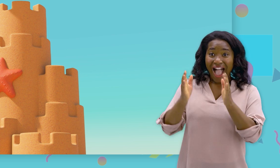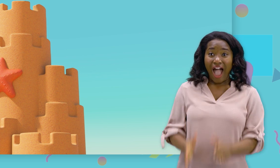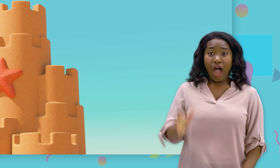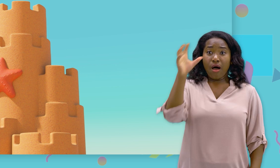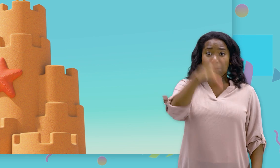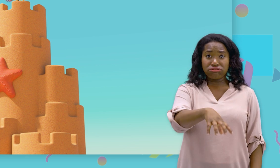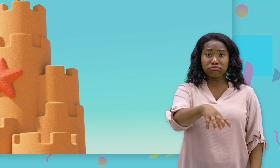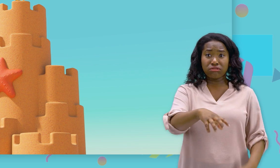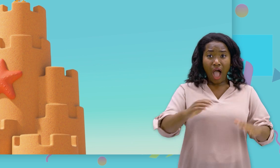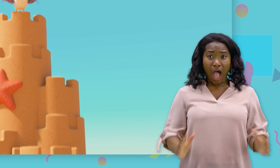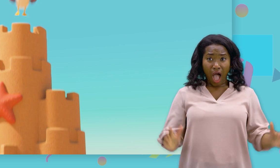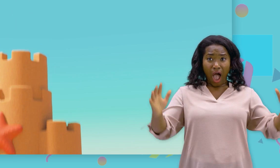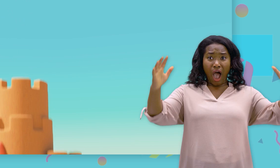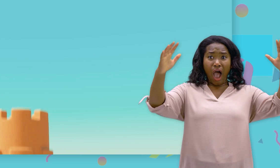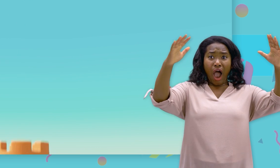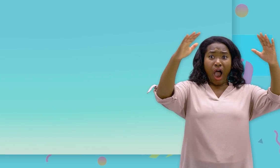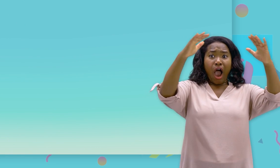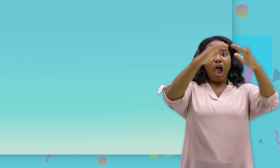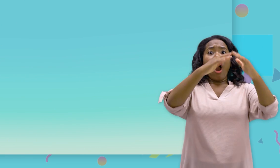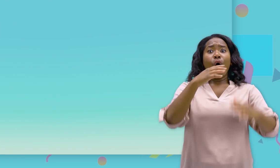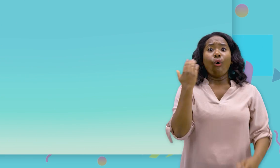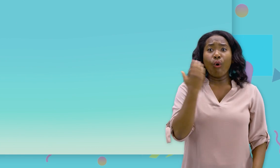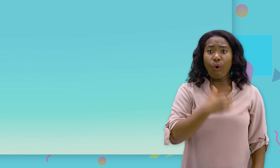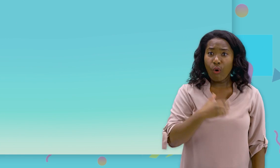Digger's castle, it's so, so big.